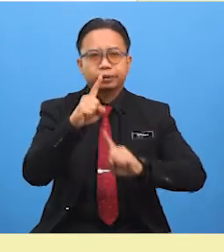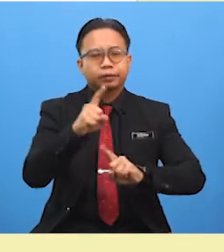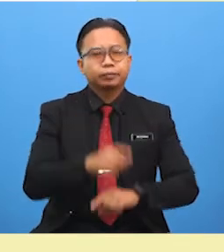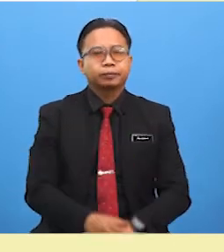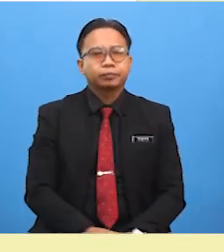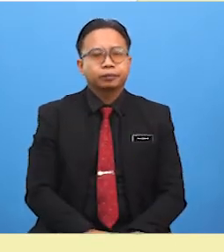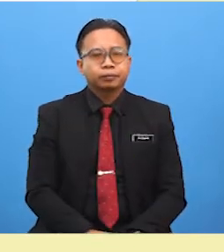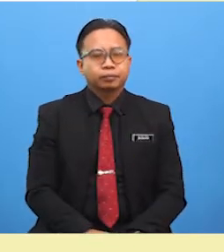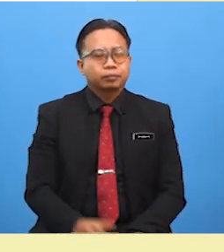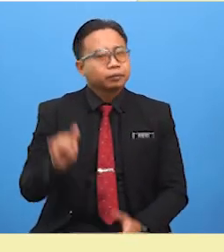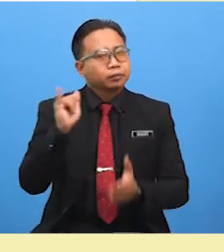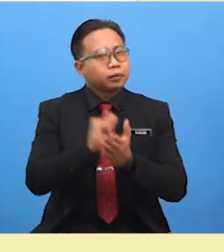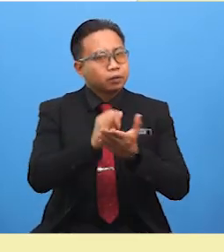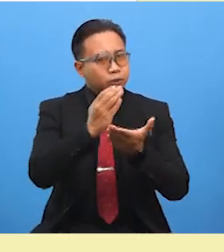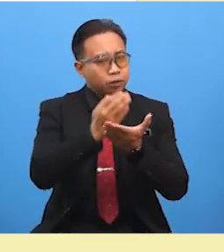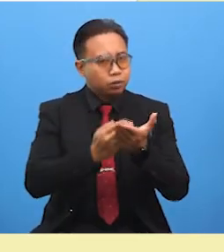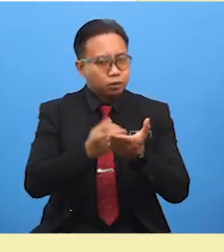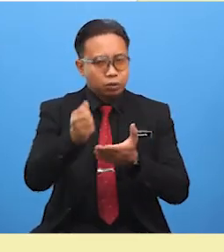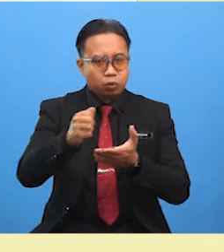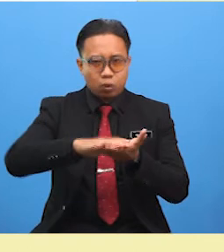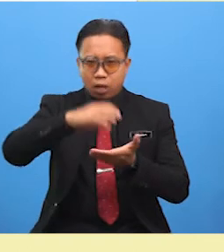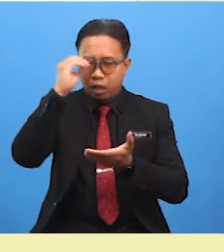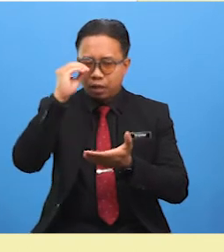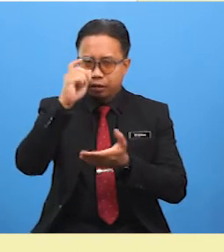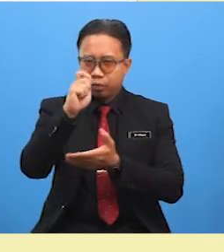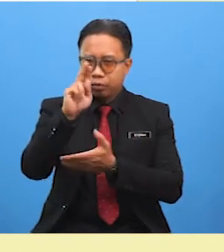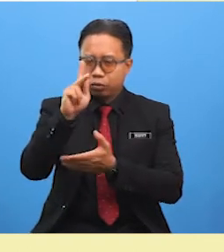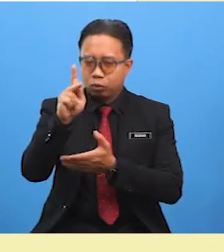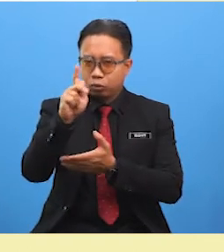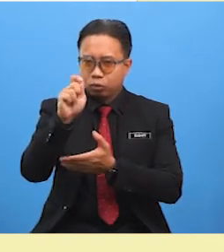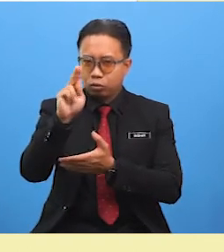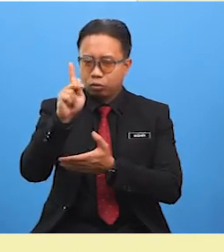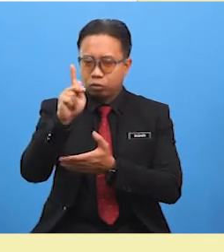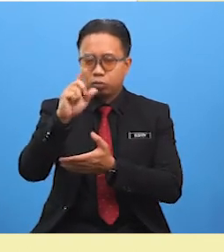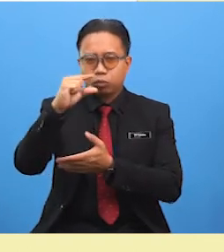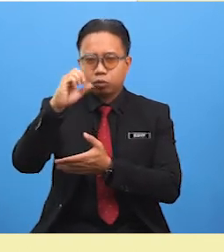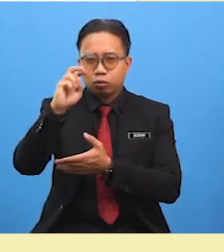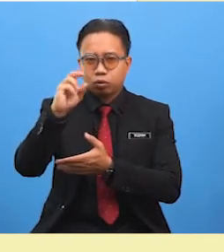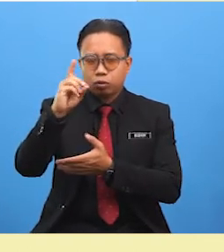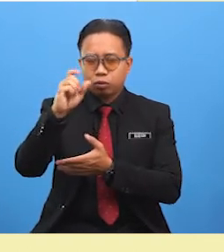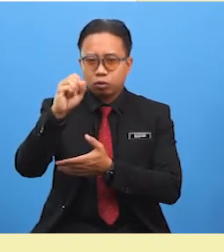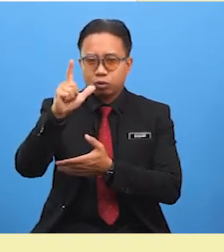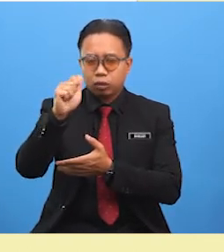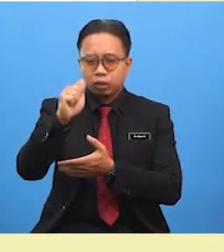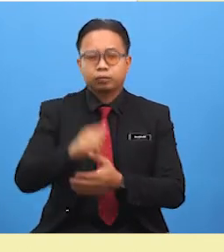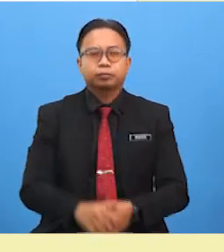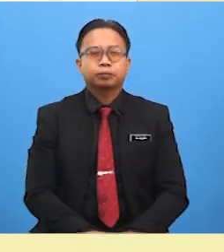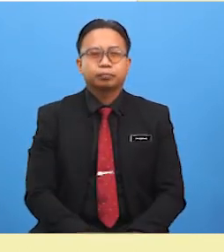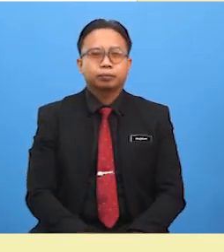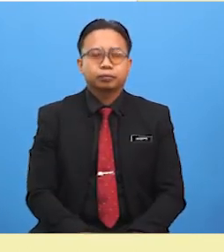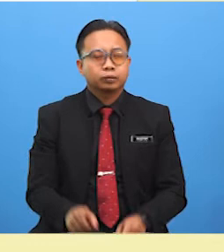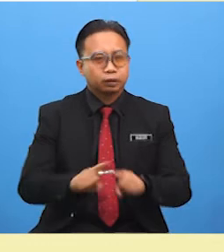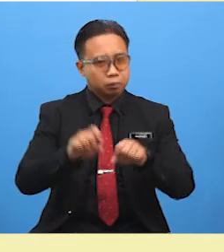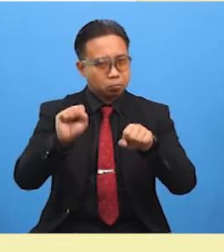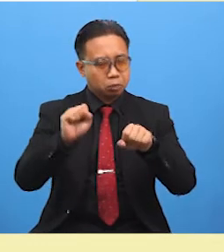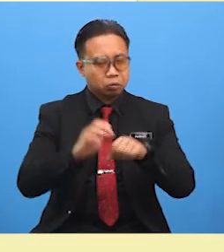about the tuk-tuk, the gondola, as well as the snowmobiles. Well, do snowmobiles have a wheel? No,